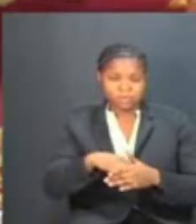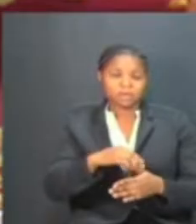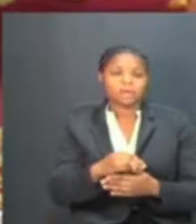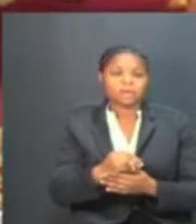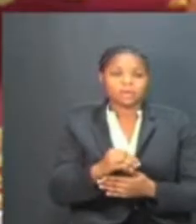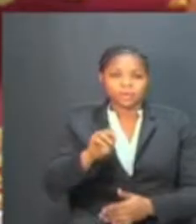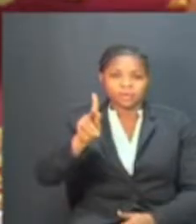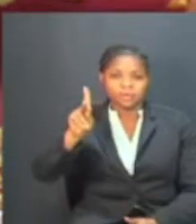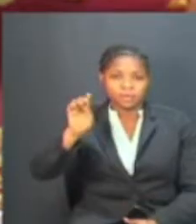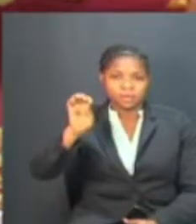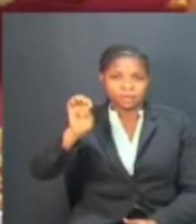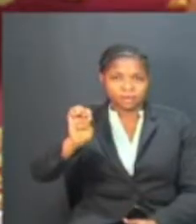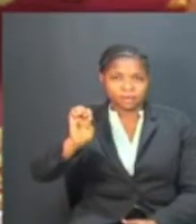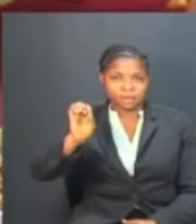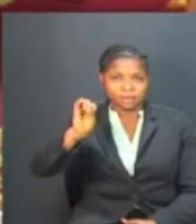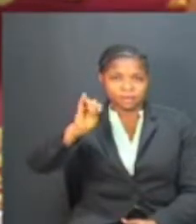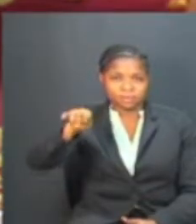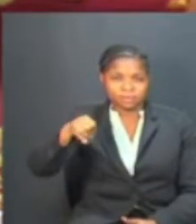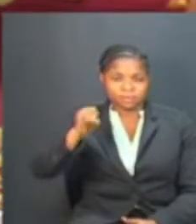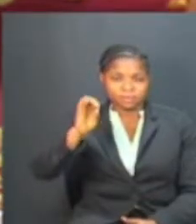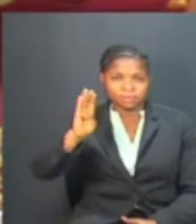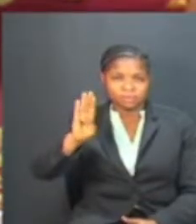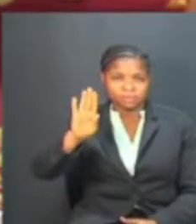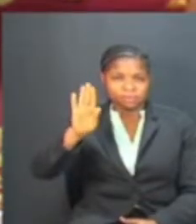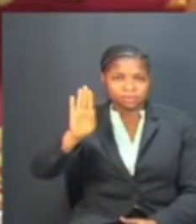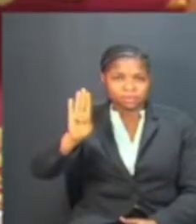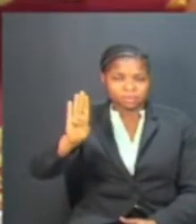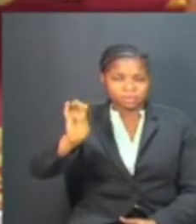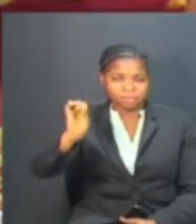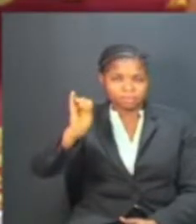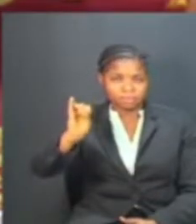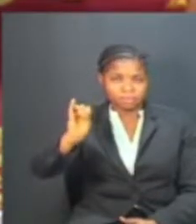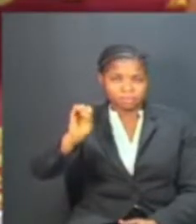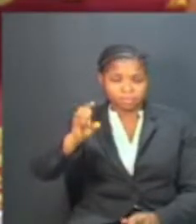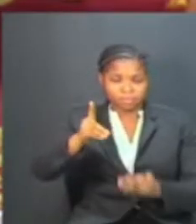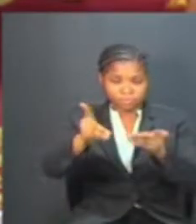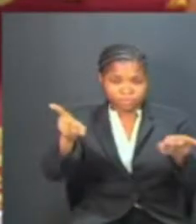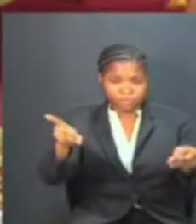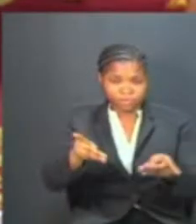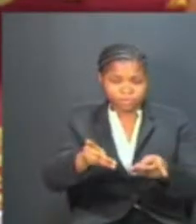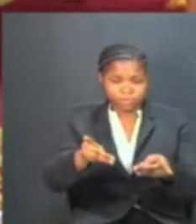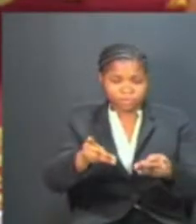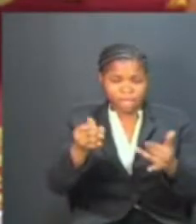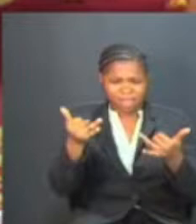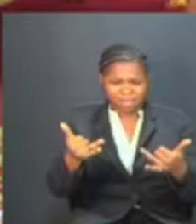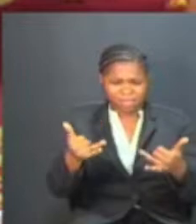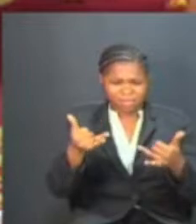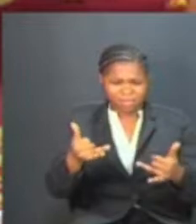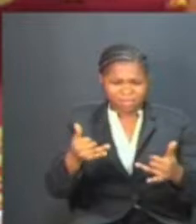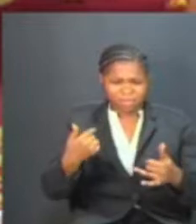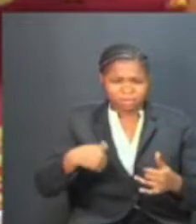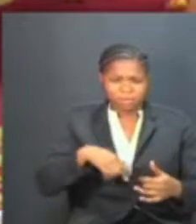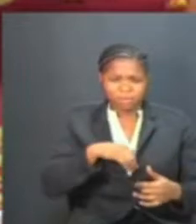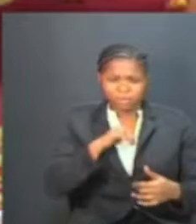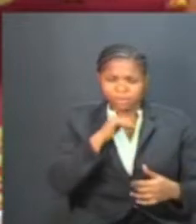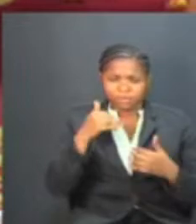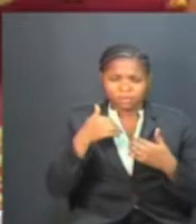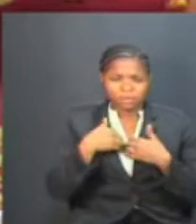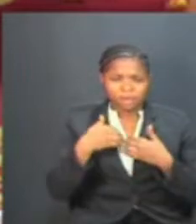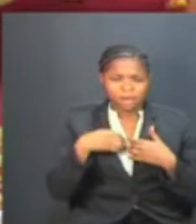region. Currently, there are no programs scheduled on these